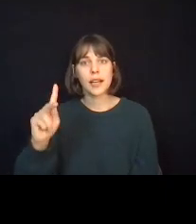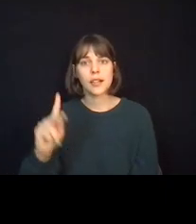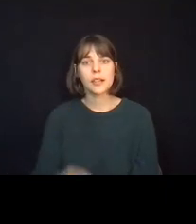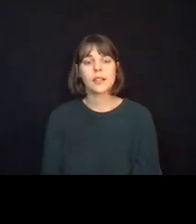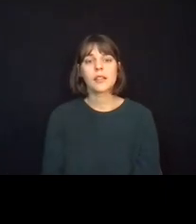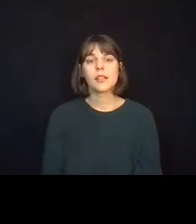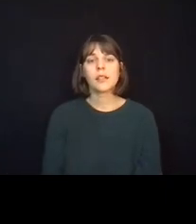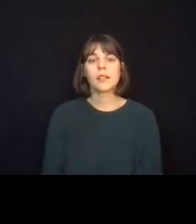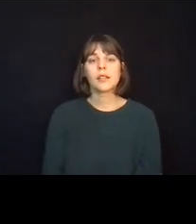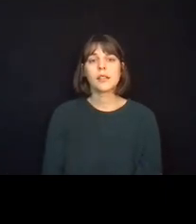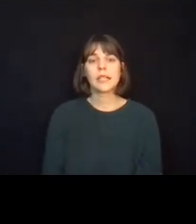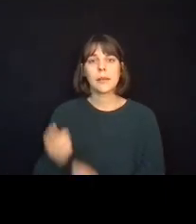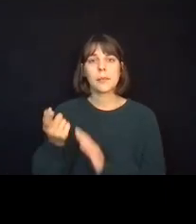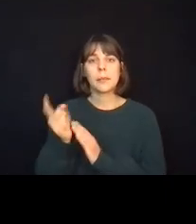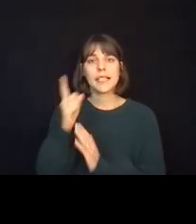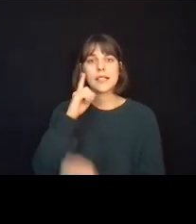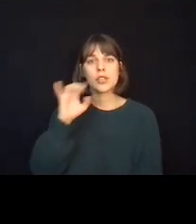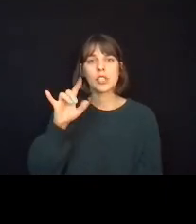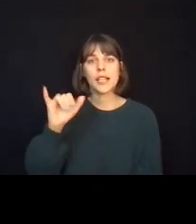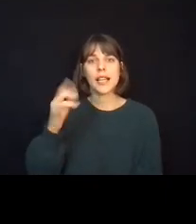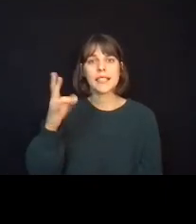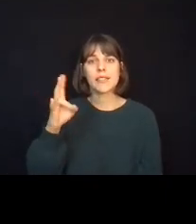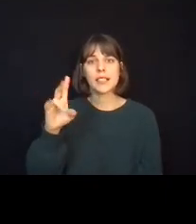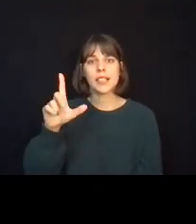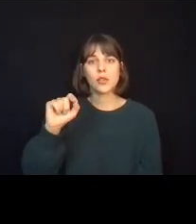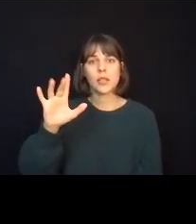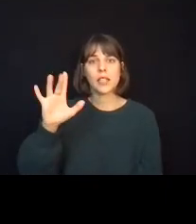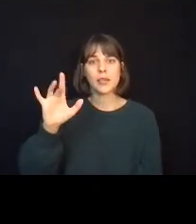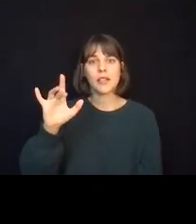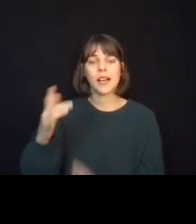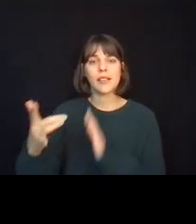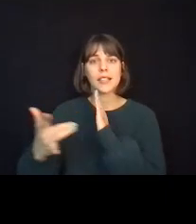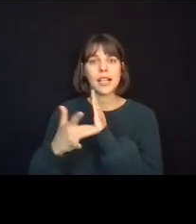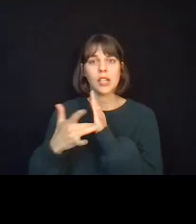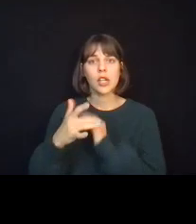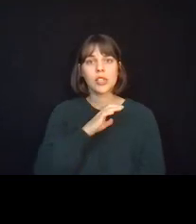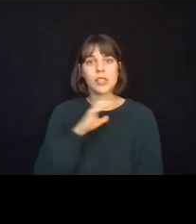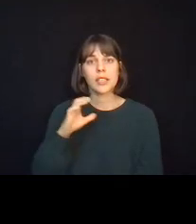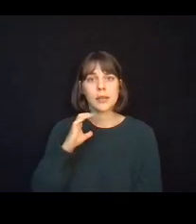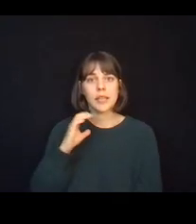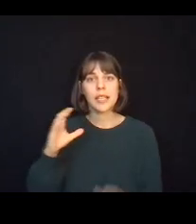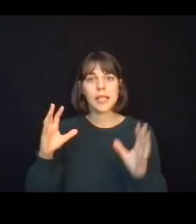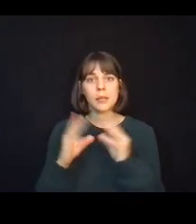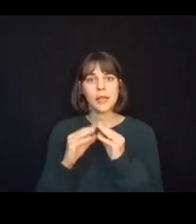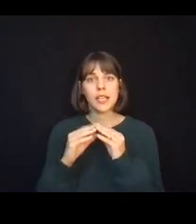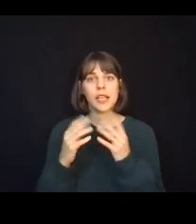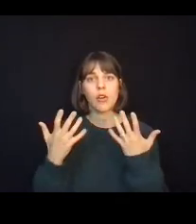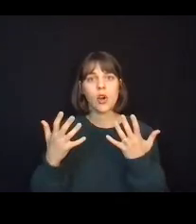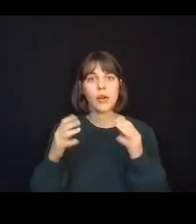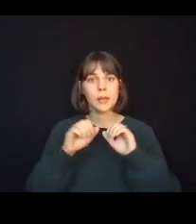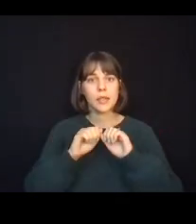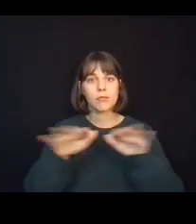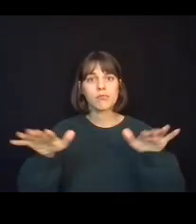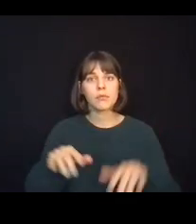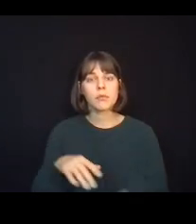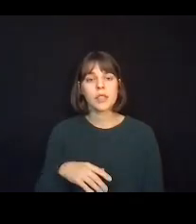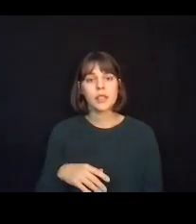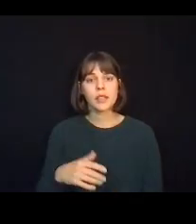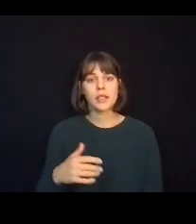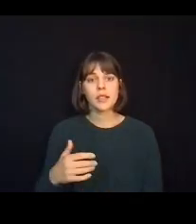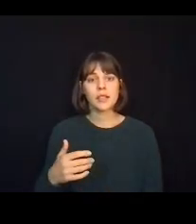the minutes of the July 17, 2025 Technology Committee meeting have been distributed. Do I